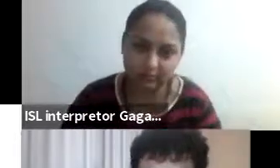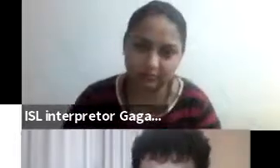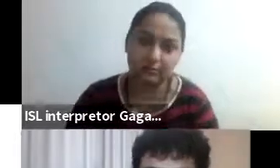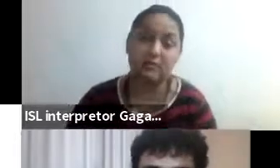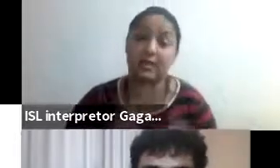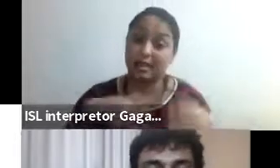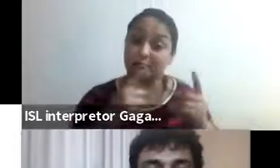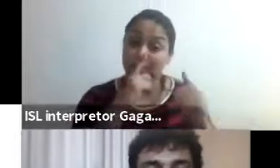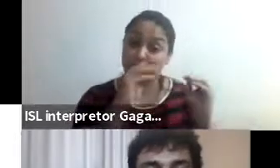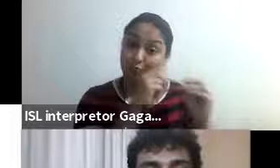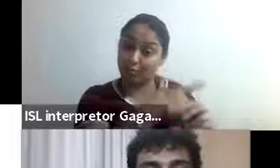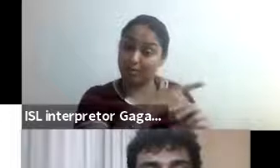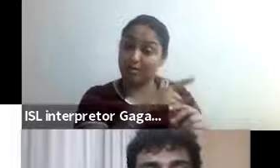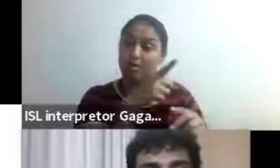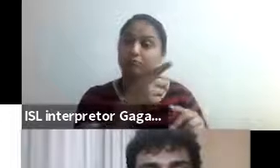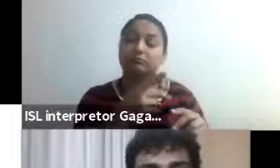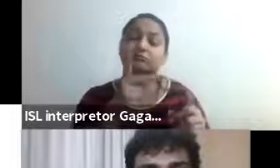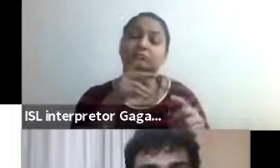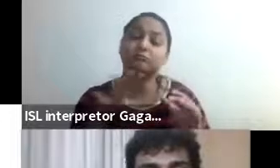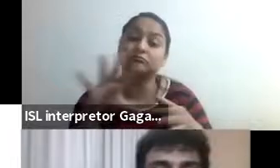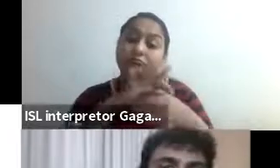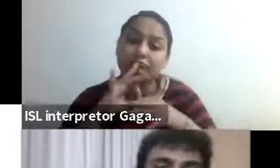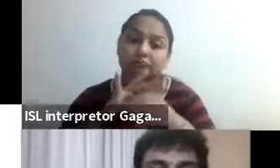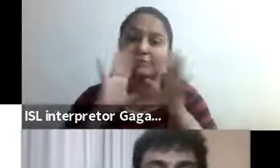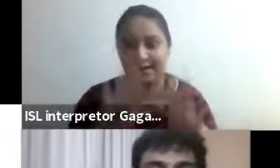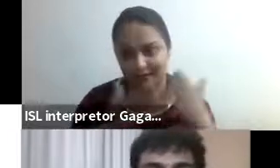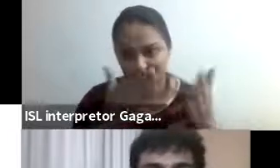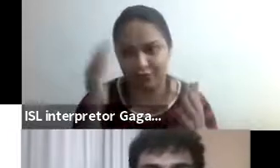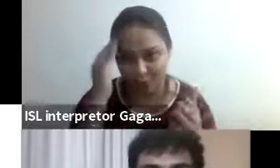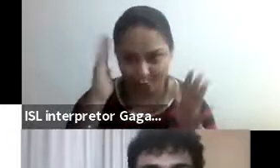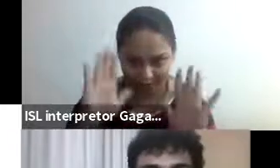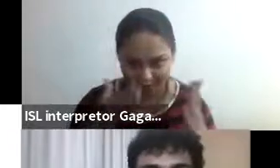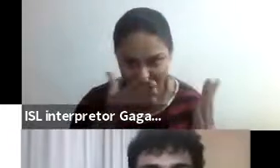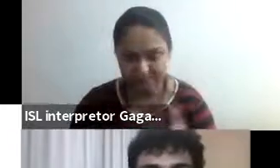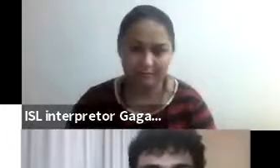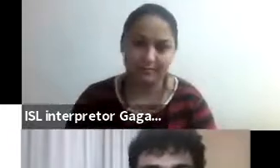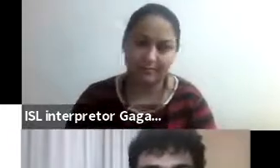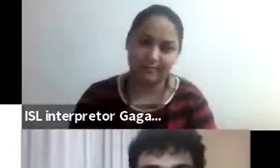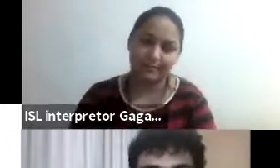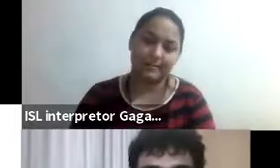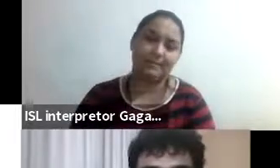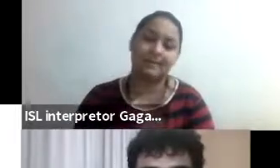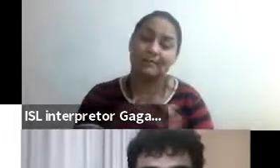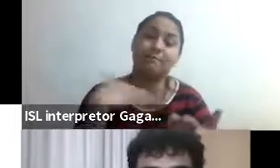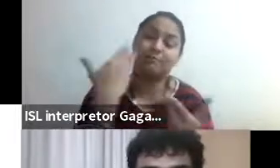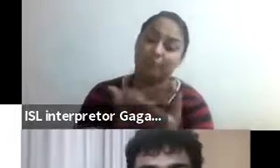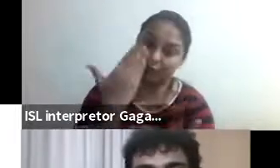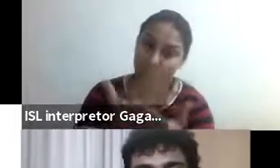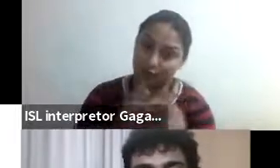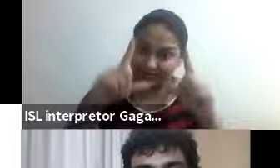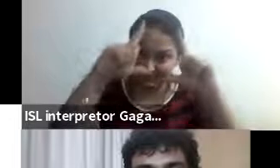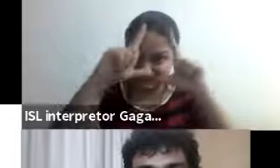Buribai is familiar with. And here, these opposing